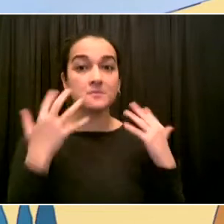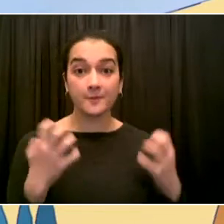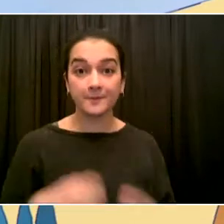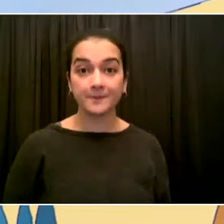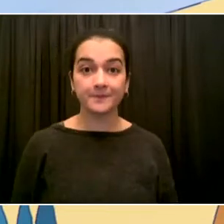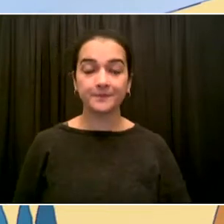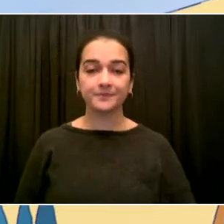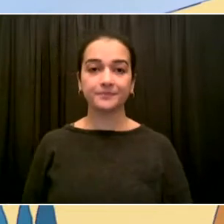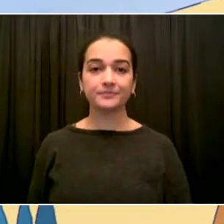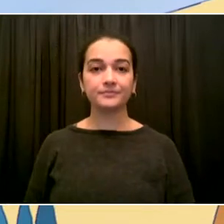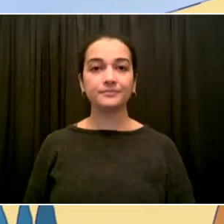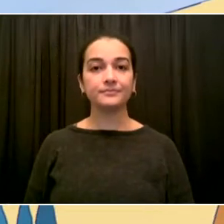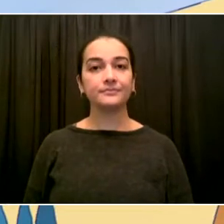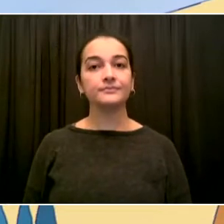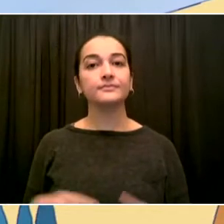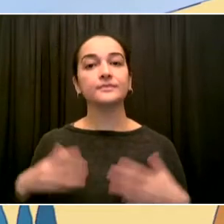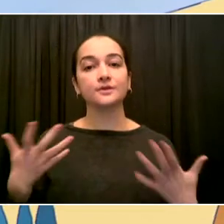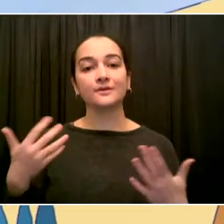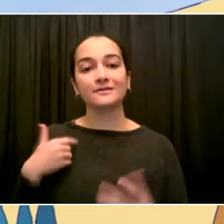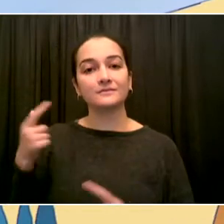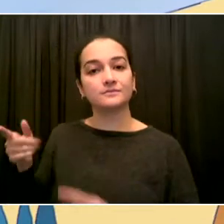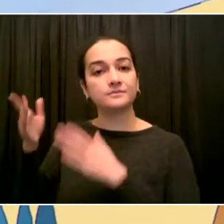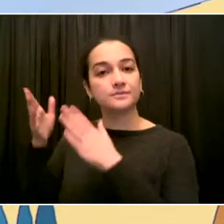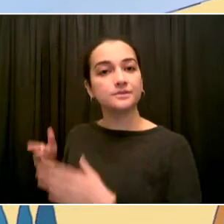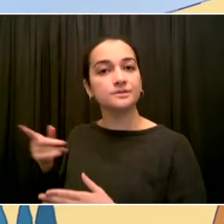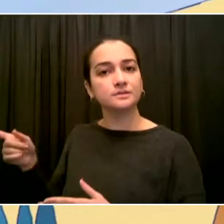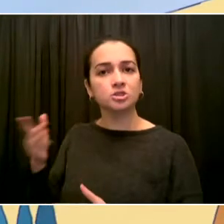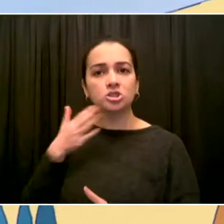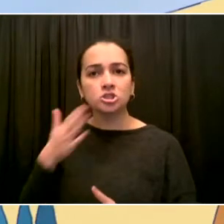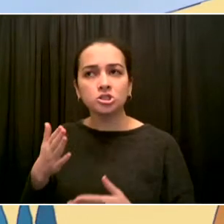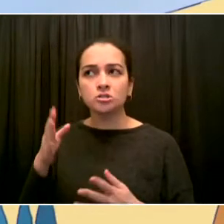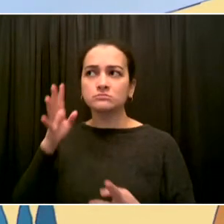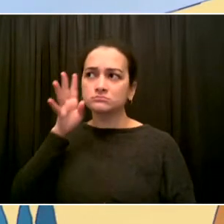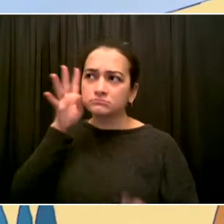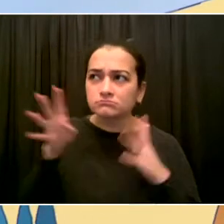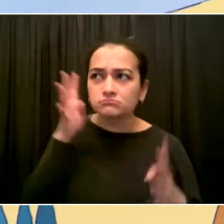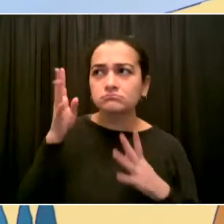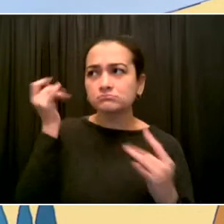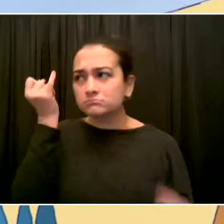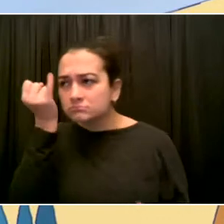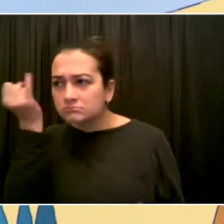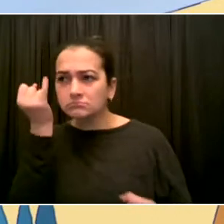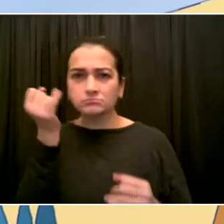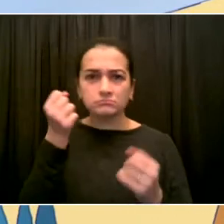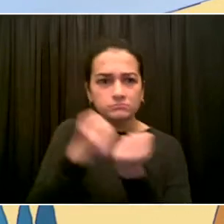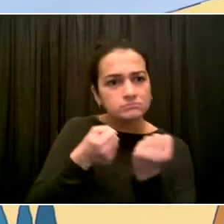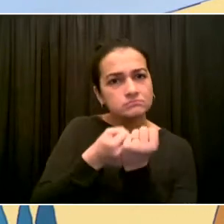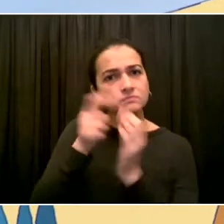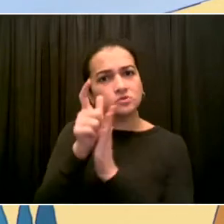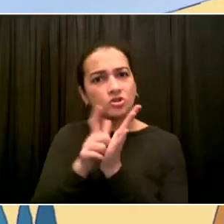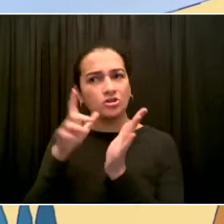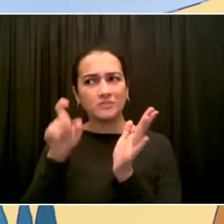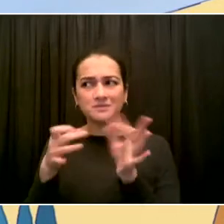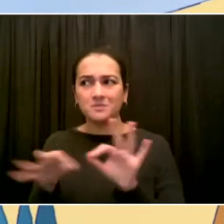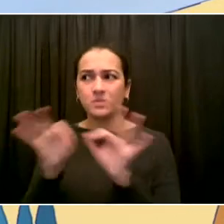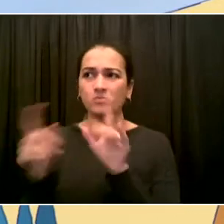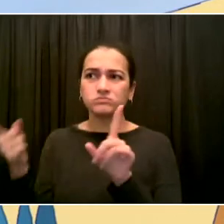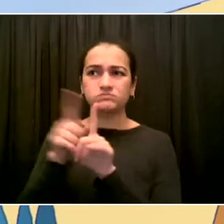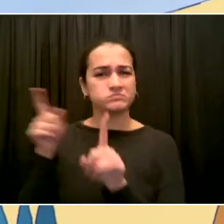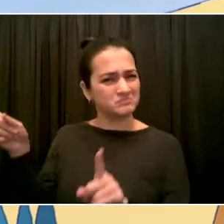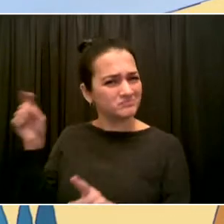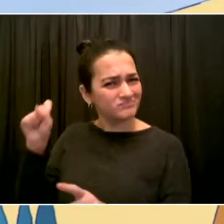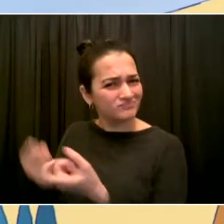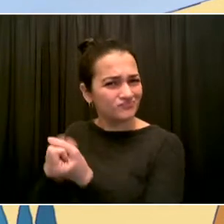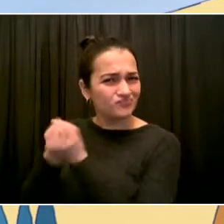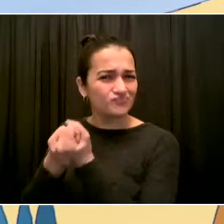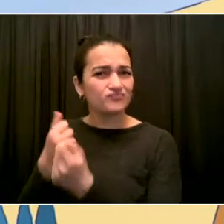but long before was showing the city how important it was to stop the evictions that were plaguing families, give people